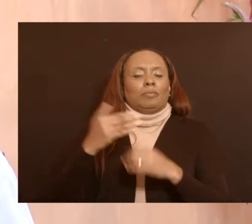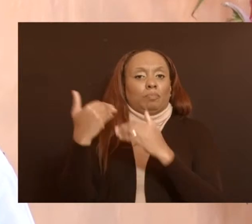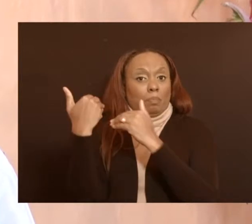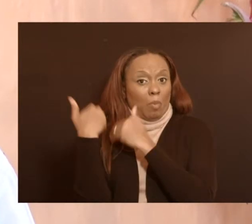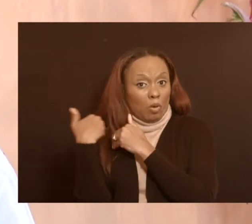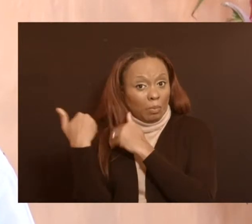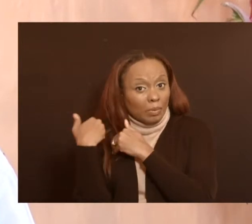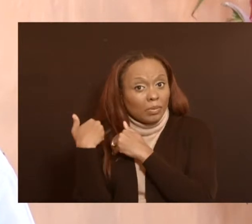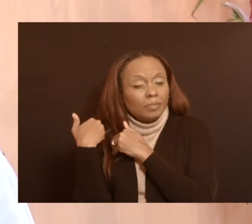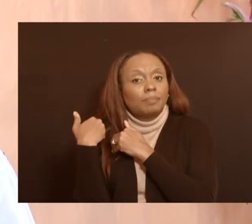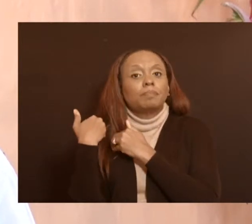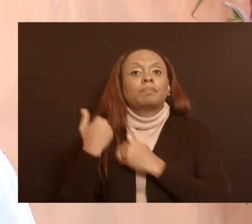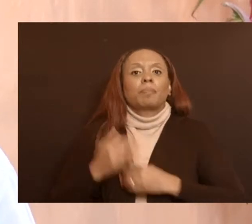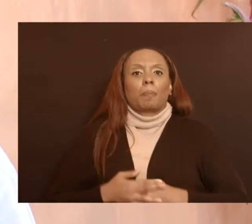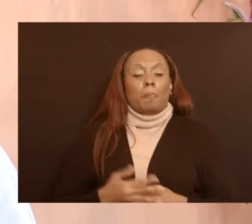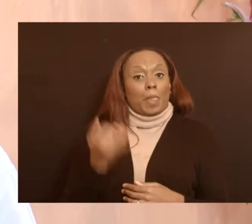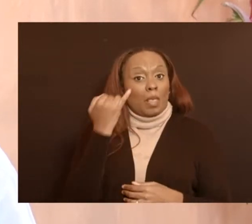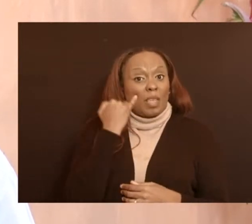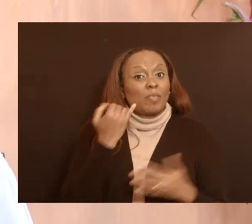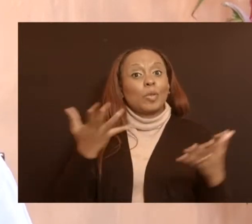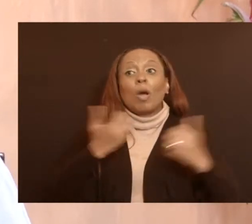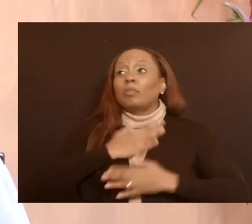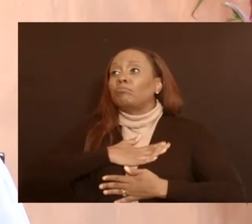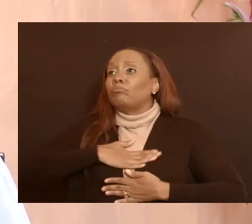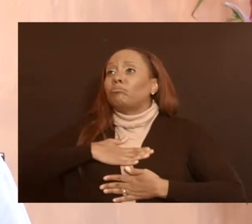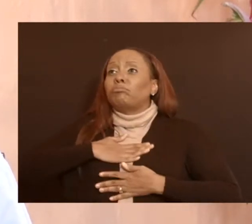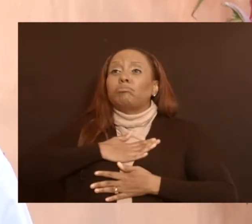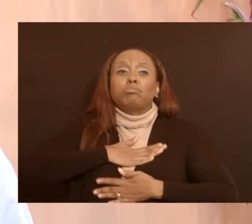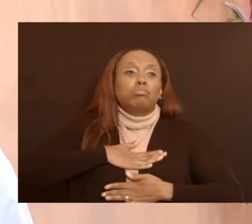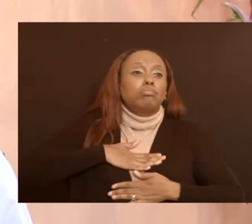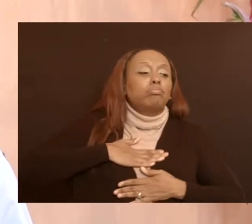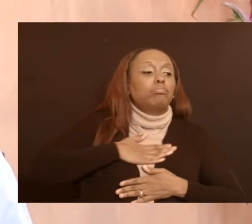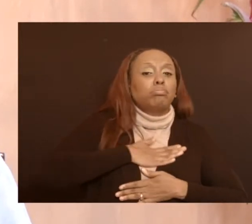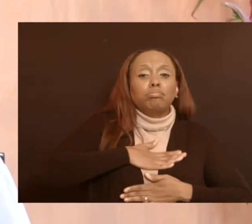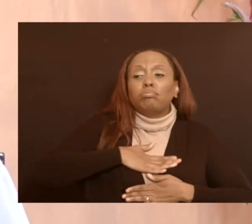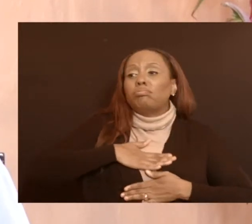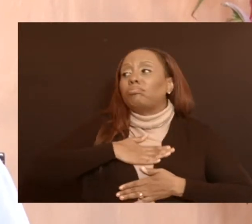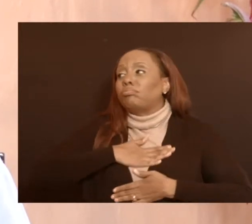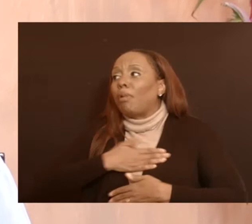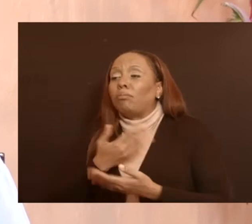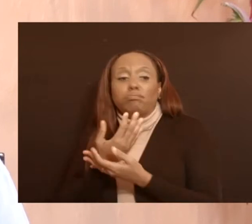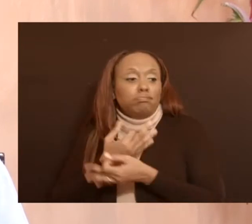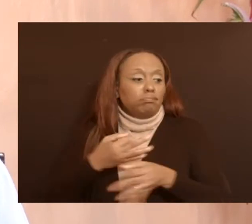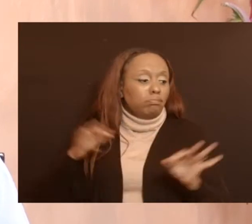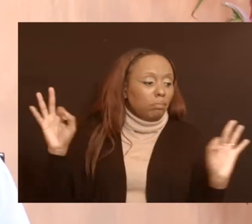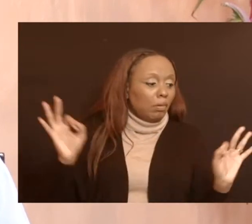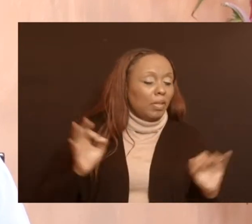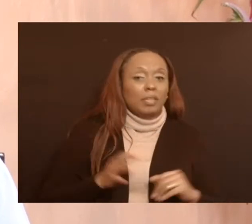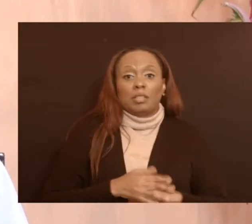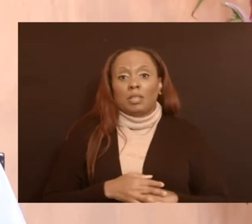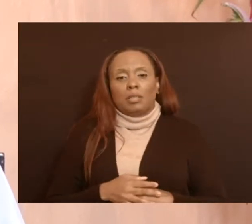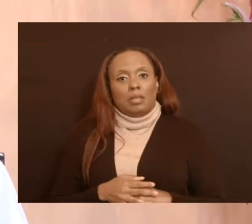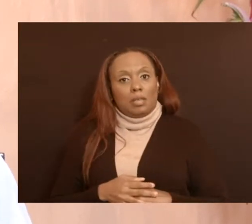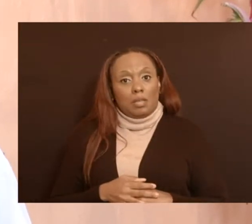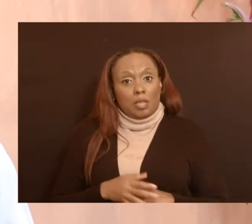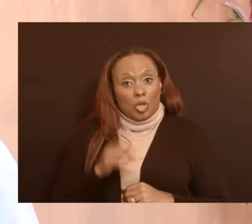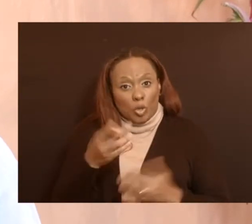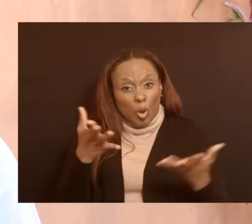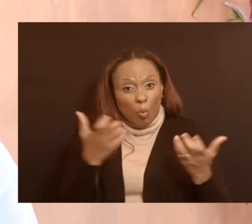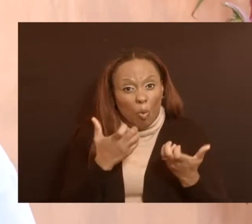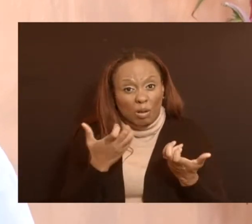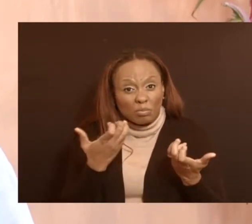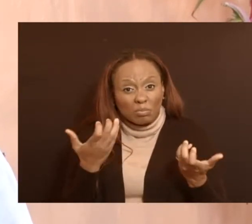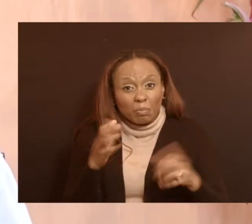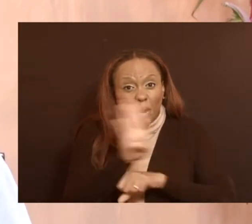to continue to enjoy the easing of restrictions, if we do not want to go back to a period of lockdown, which none of us